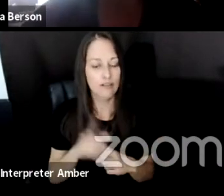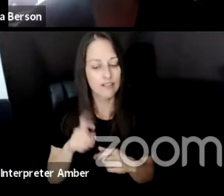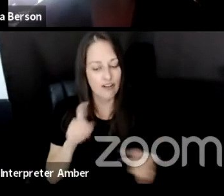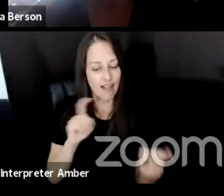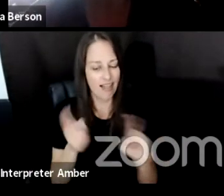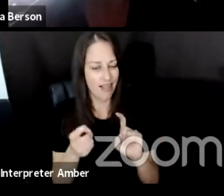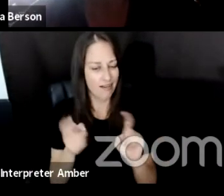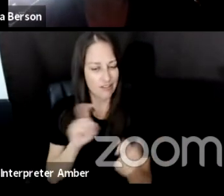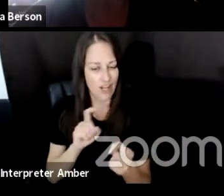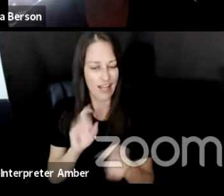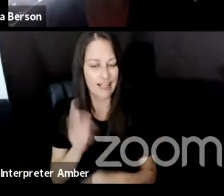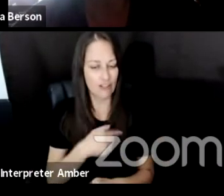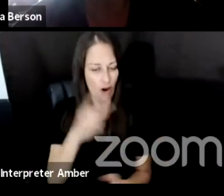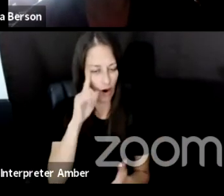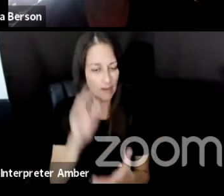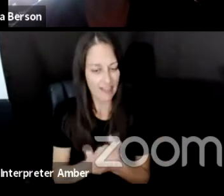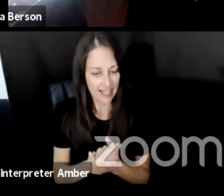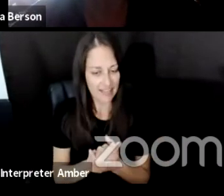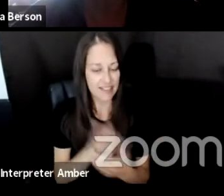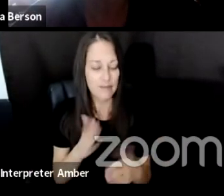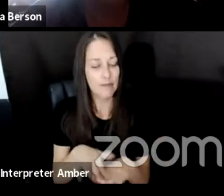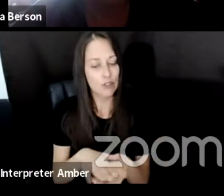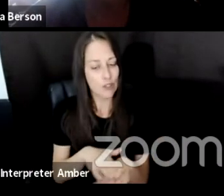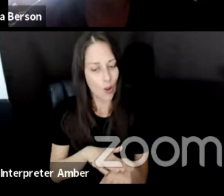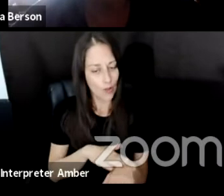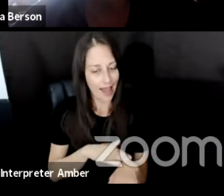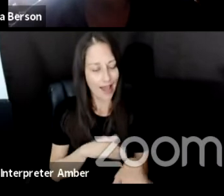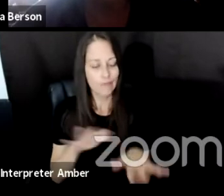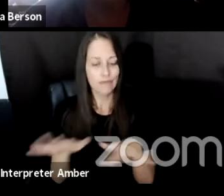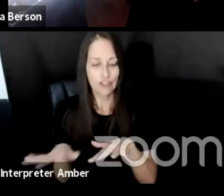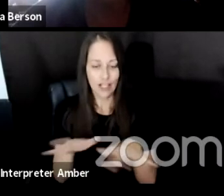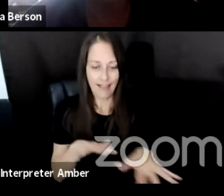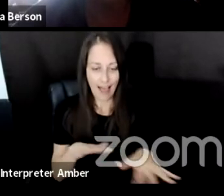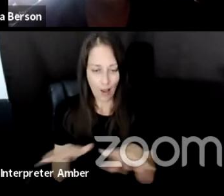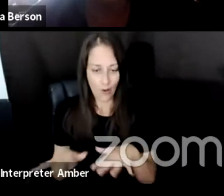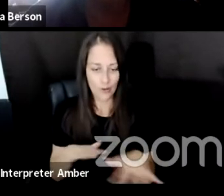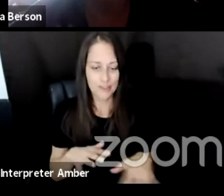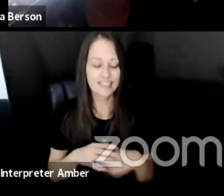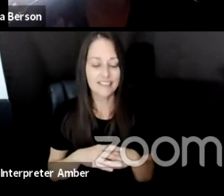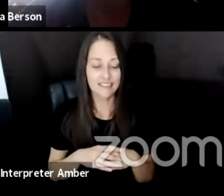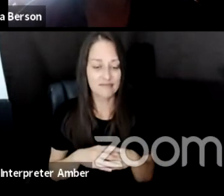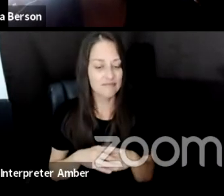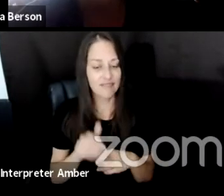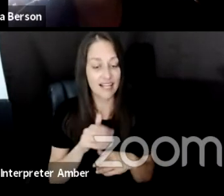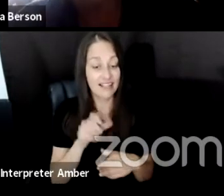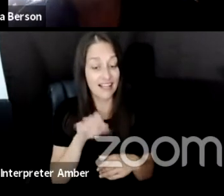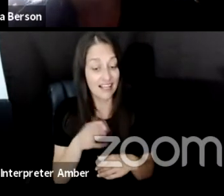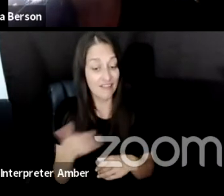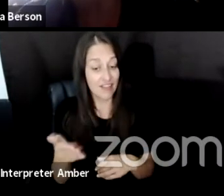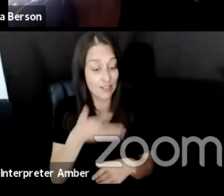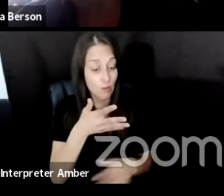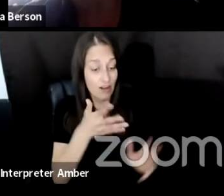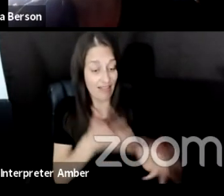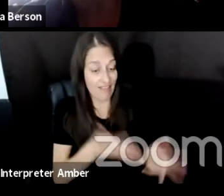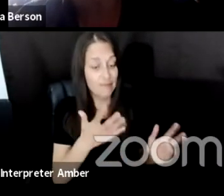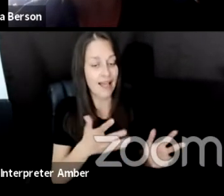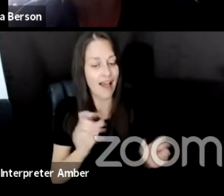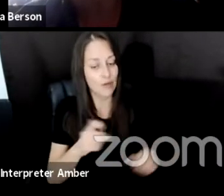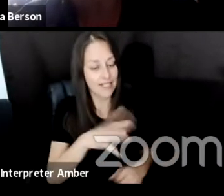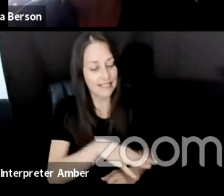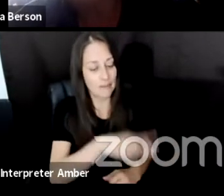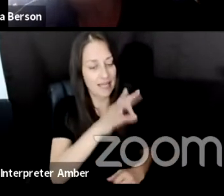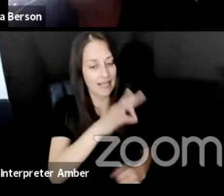down and just chill out a little bit and make sure that we can pick up things that we left behind and give value to things